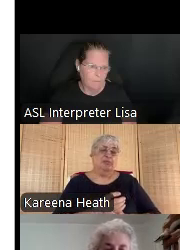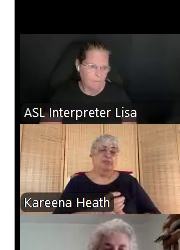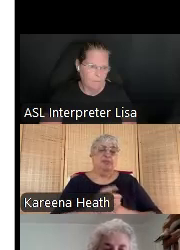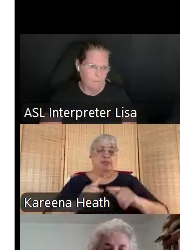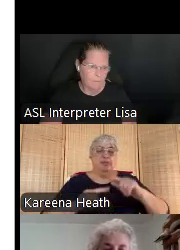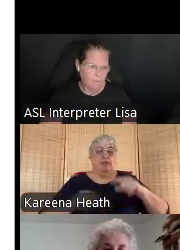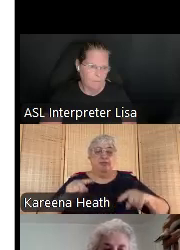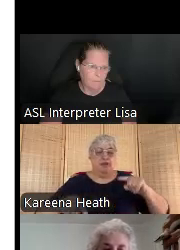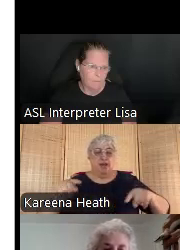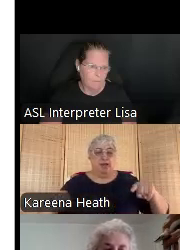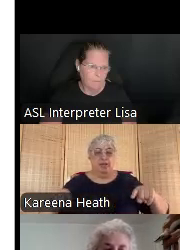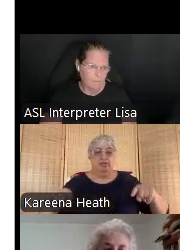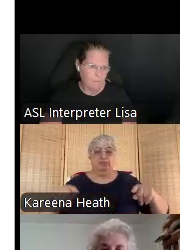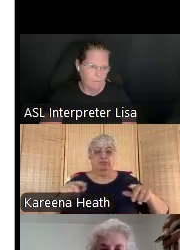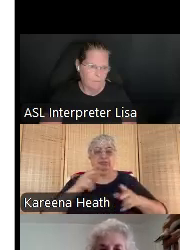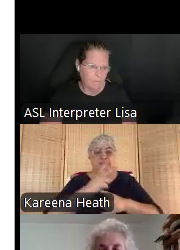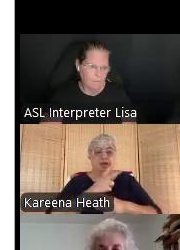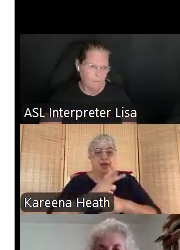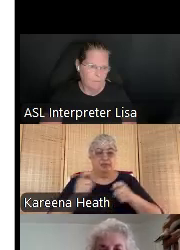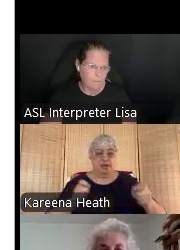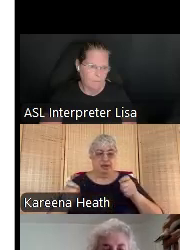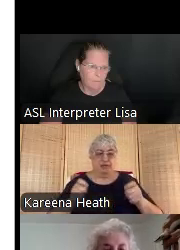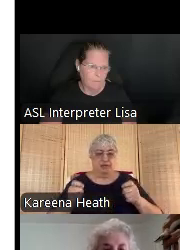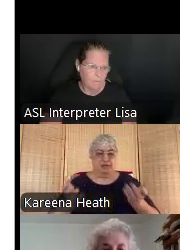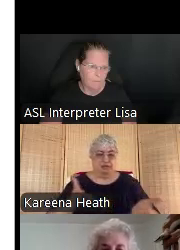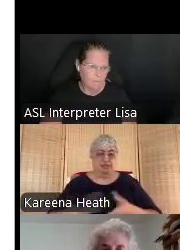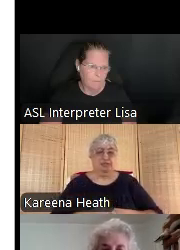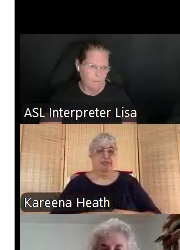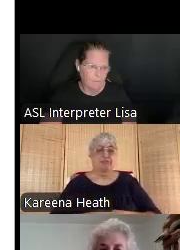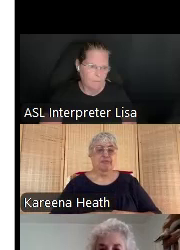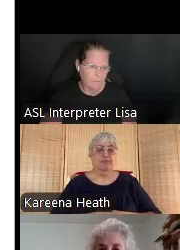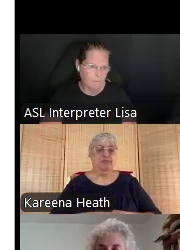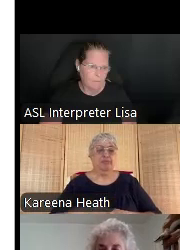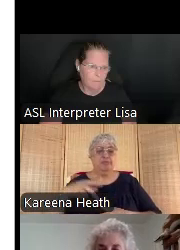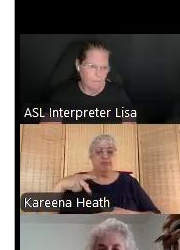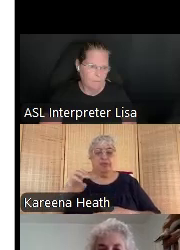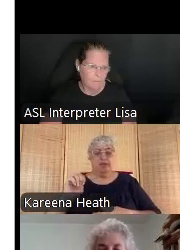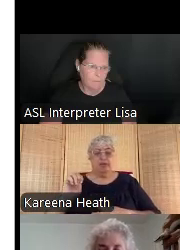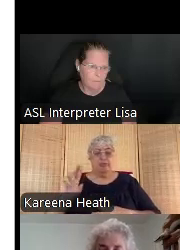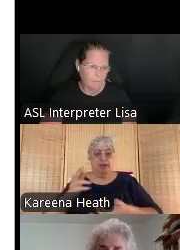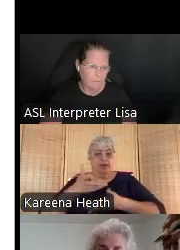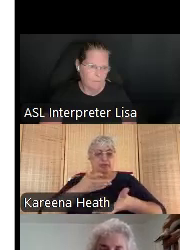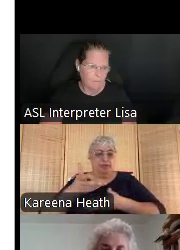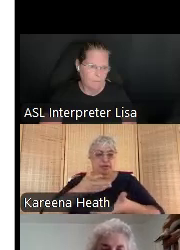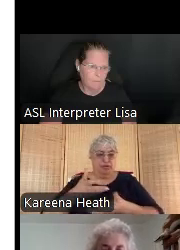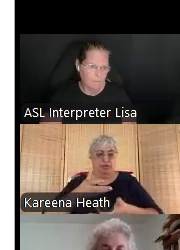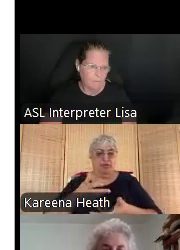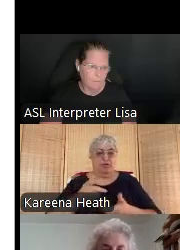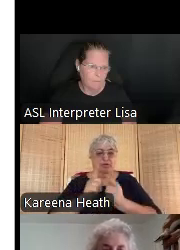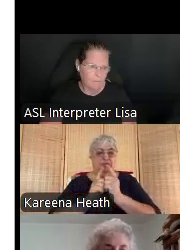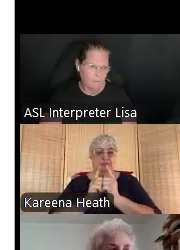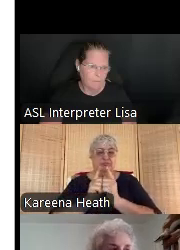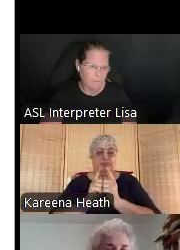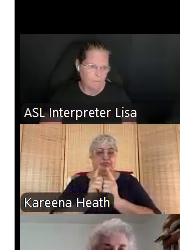of sort of care management services. We have a peer mentor program. This is a new program. We had done it many years ago,